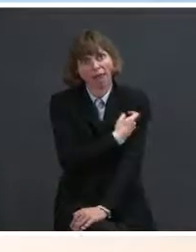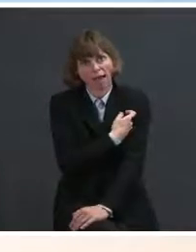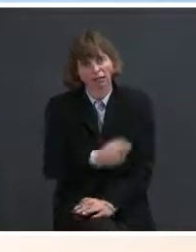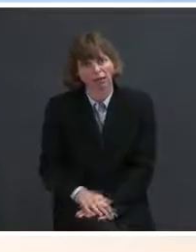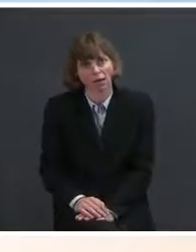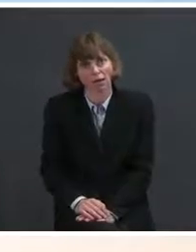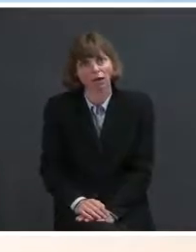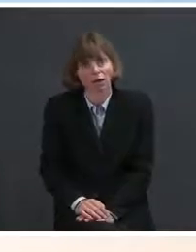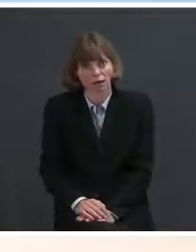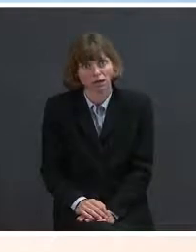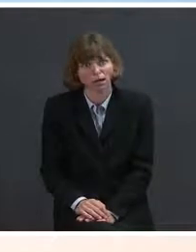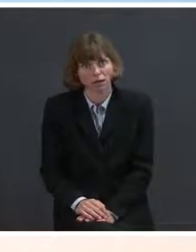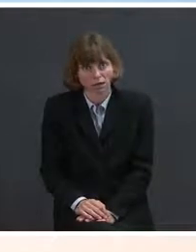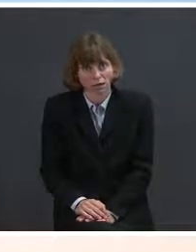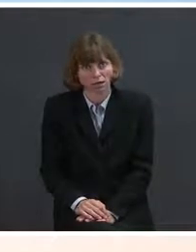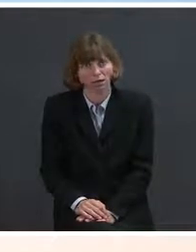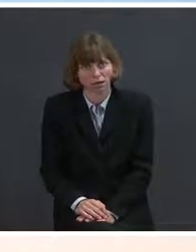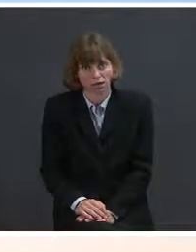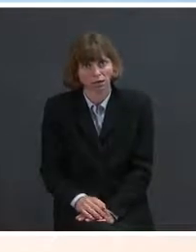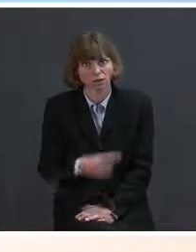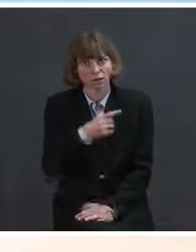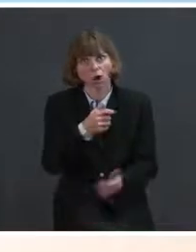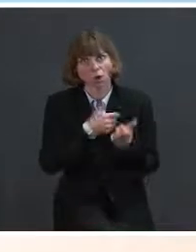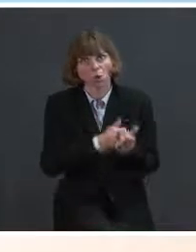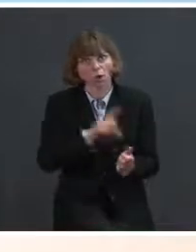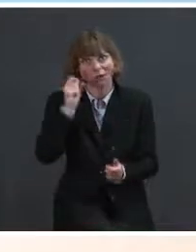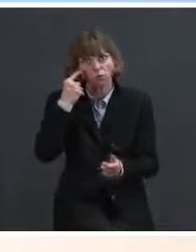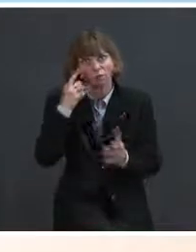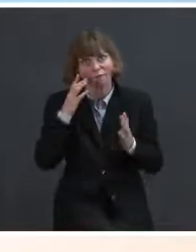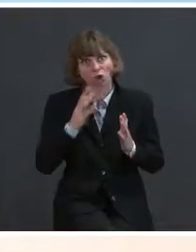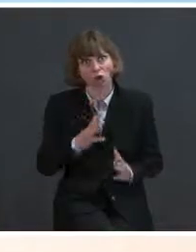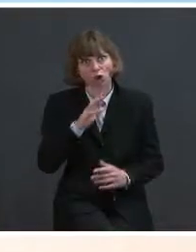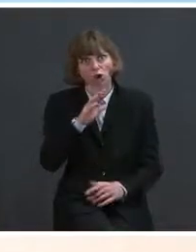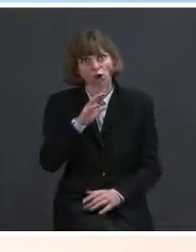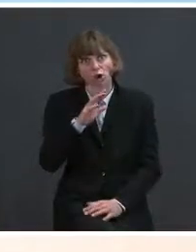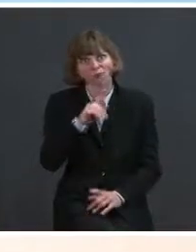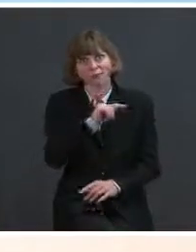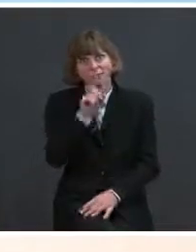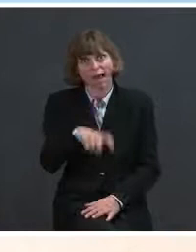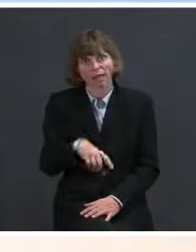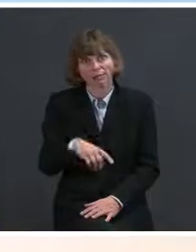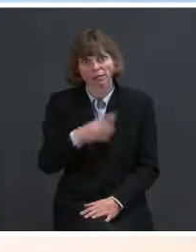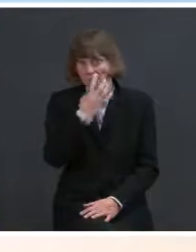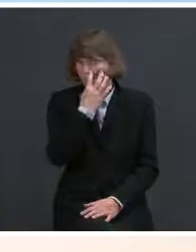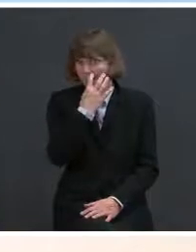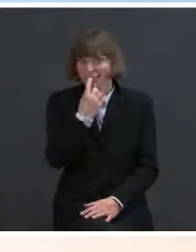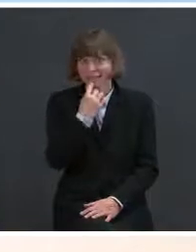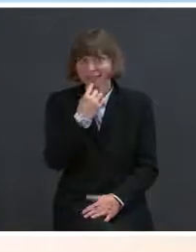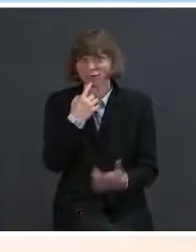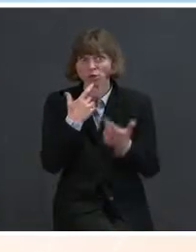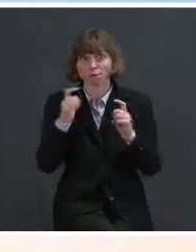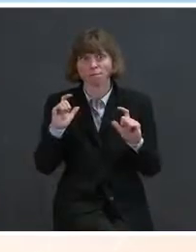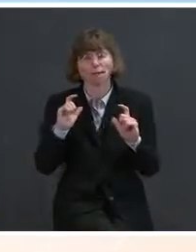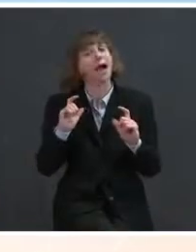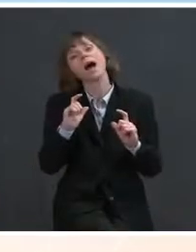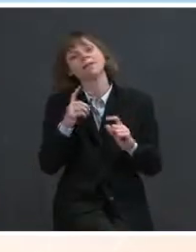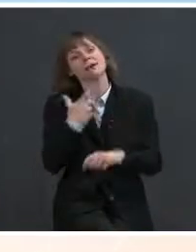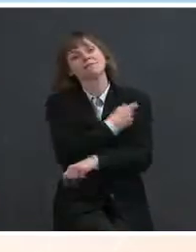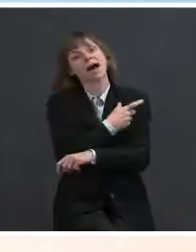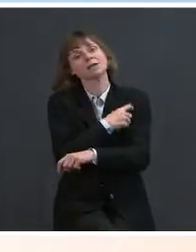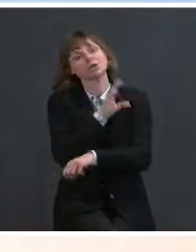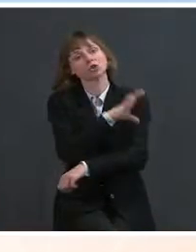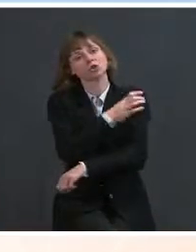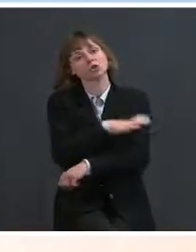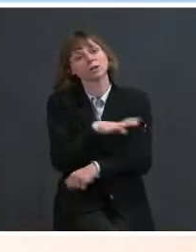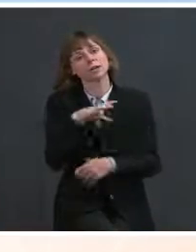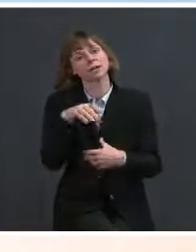This was part of the spat with Governor Abbott. Yeah. Governor Abbott said today that there's a mass vaccination clinic next week for Border Patrol agents in